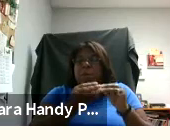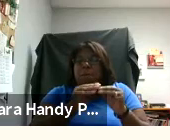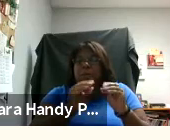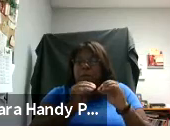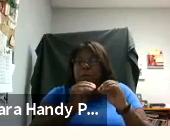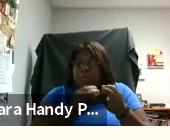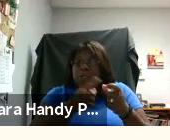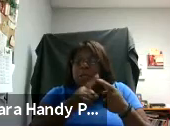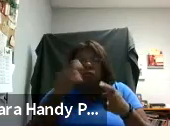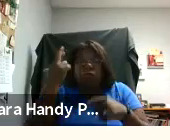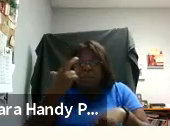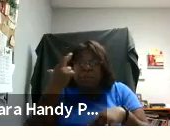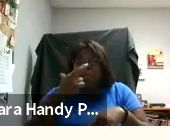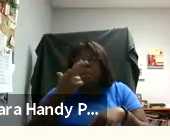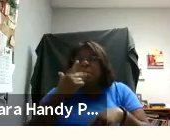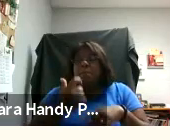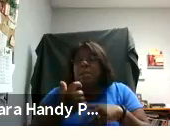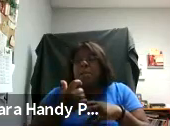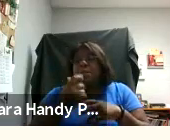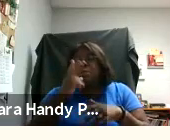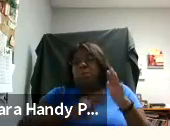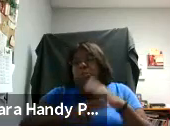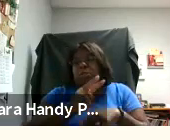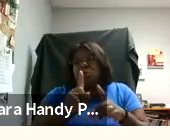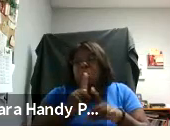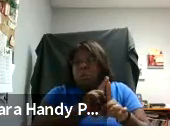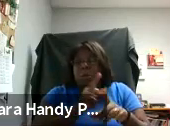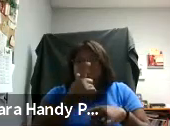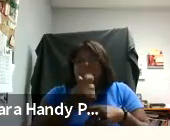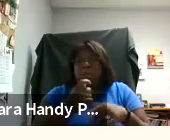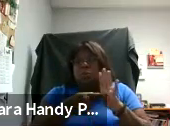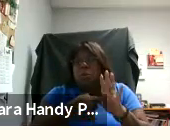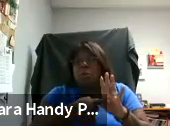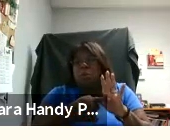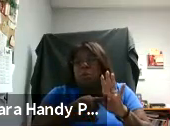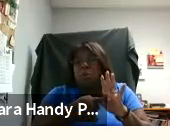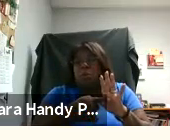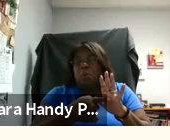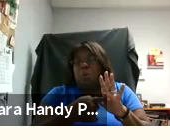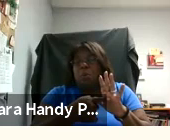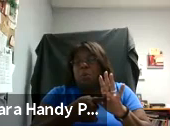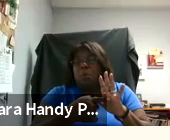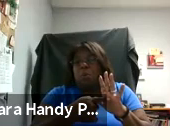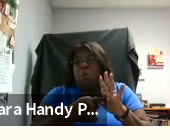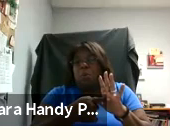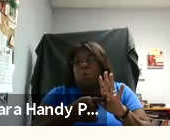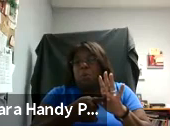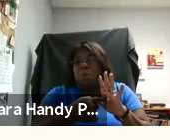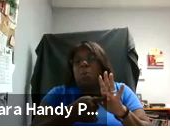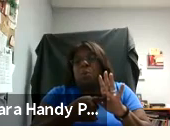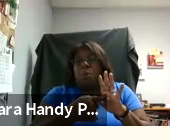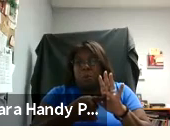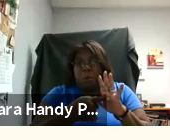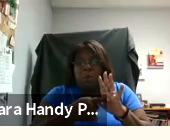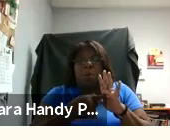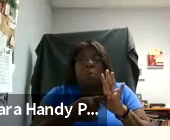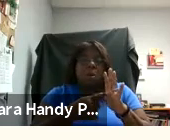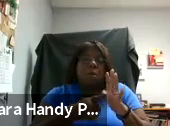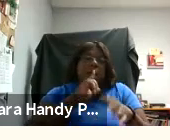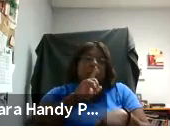the reason why I did it based upon the projections as well was to show you what it would be more reflective of